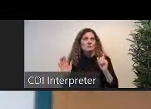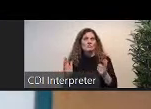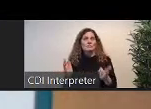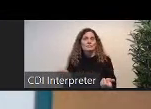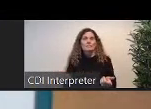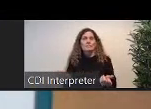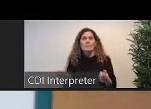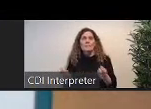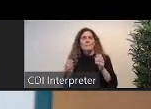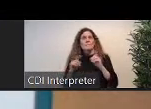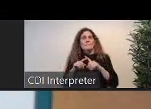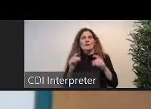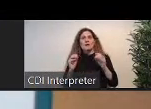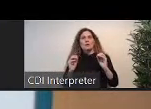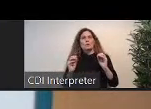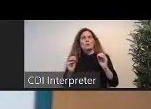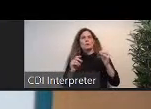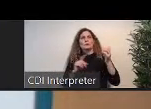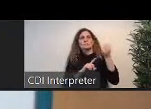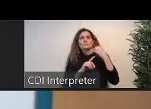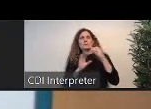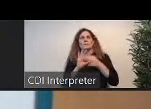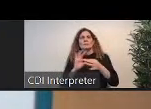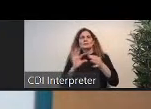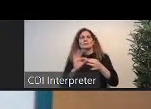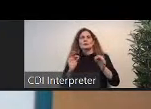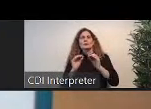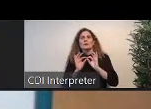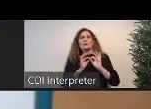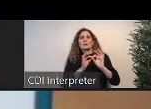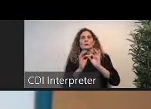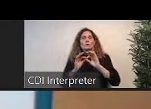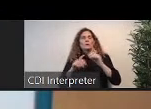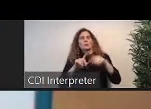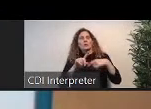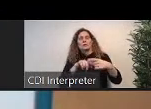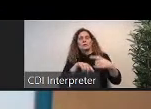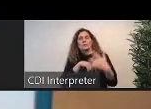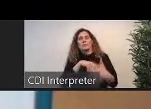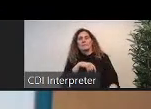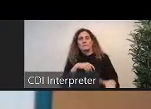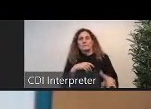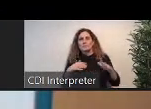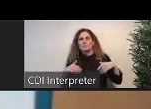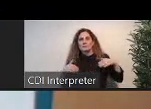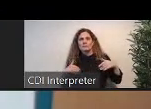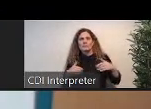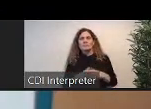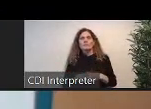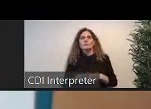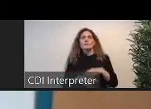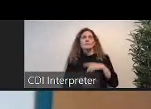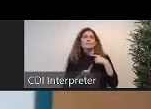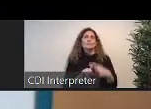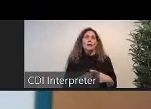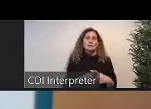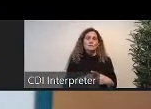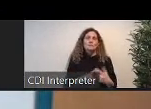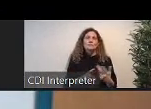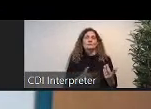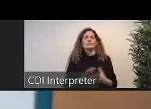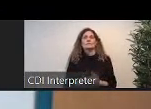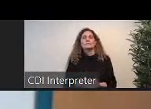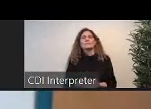about availability, and as a secondary to all of this, if we expand eligibility without